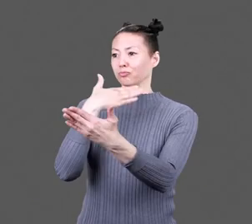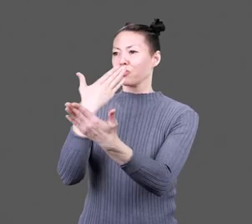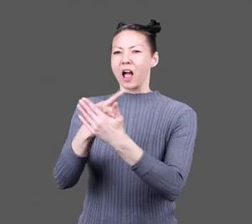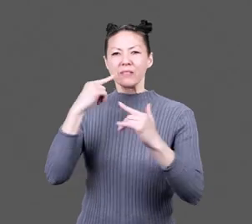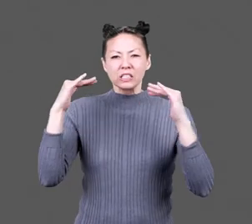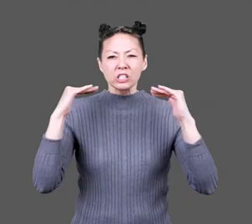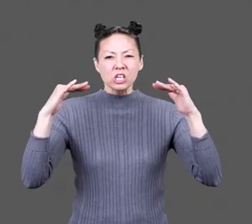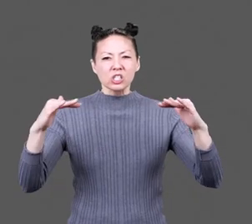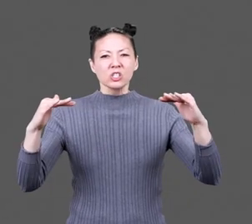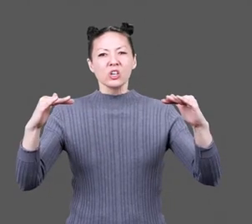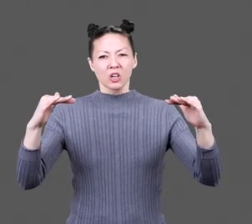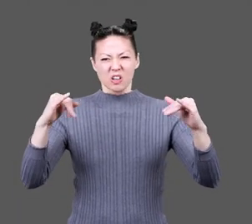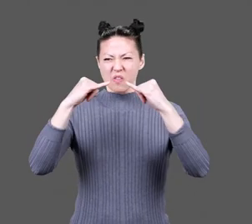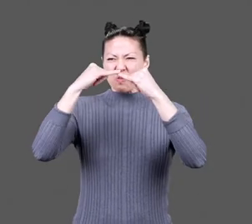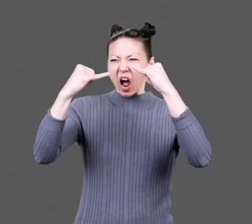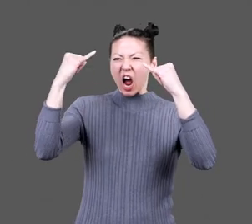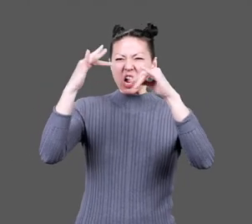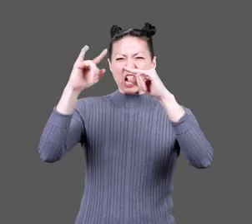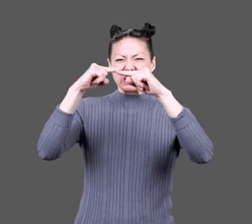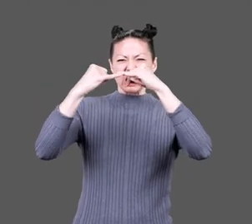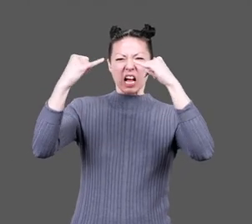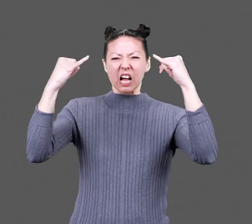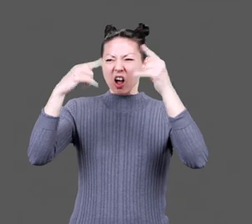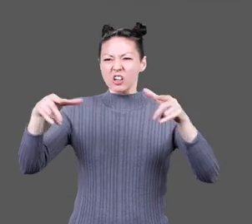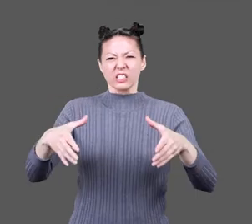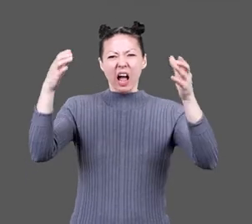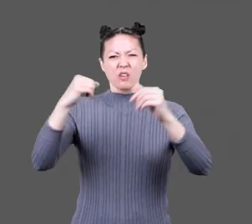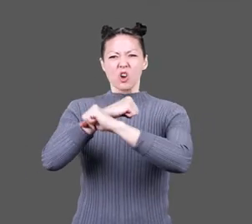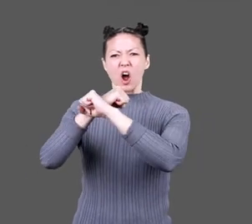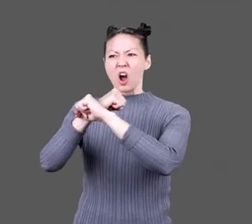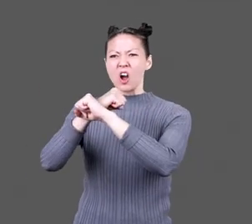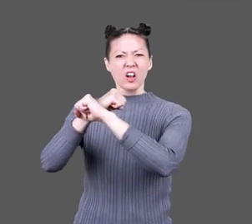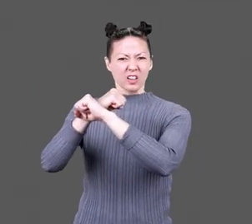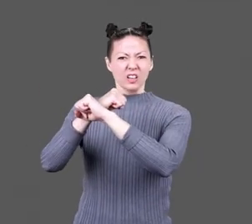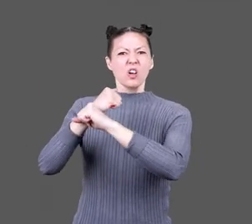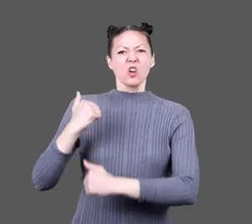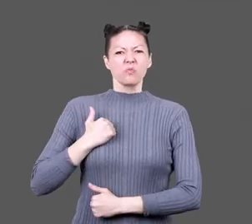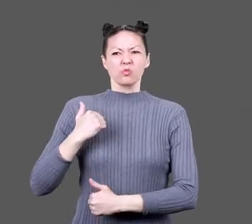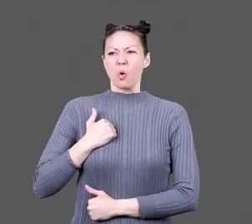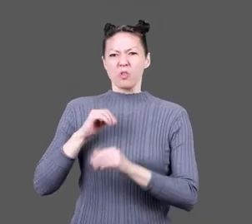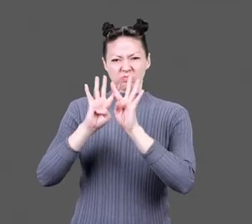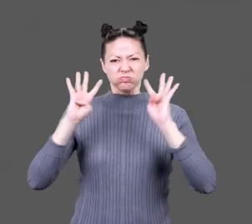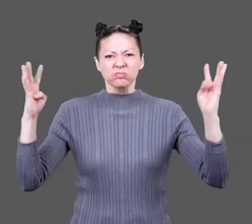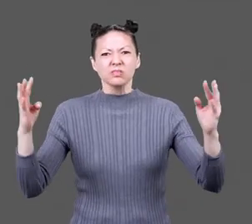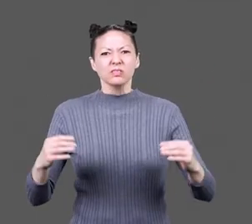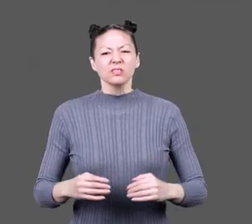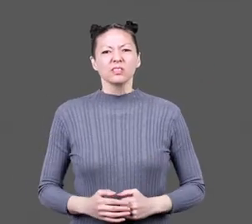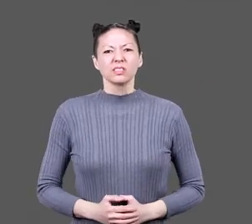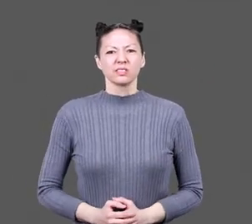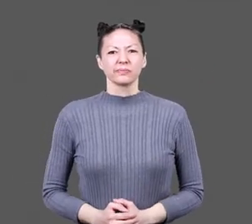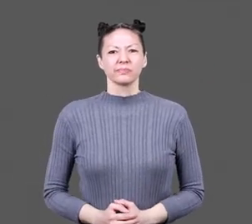We arrived in the desert. Barbed wire fences, guard towers, searchlights, and armed soldiers.